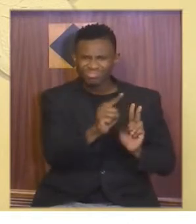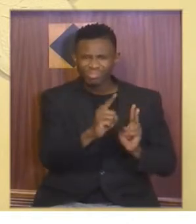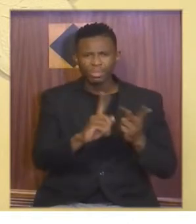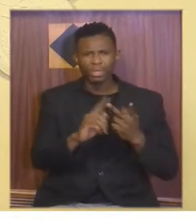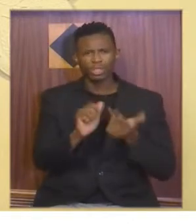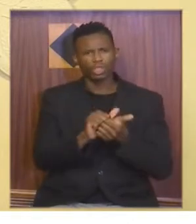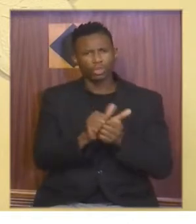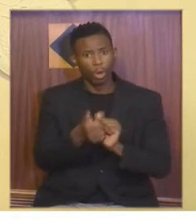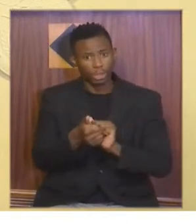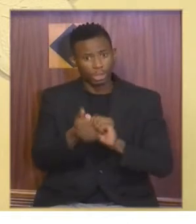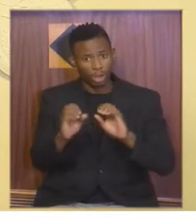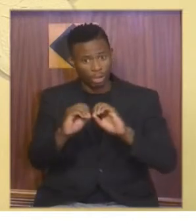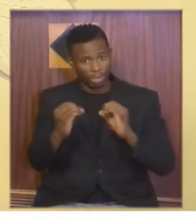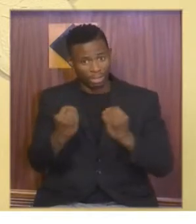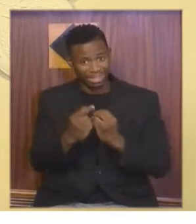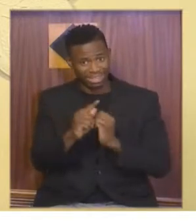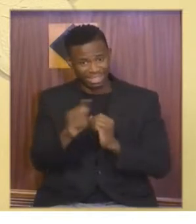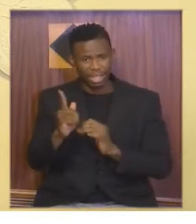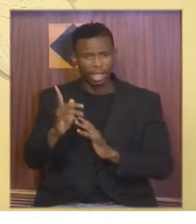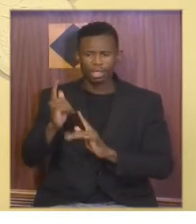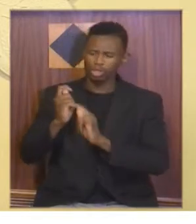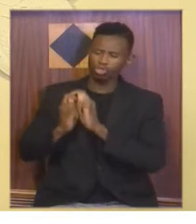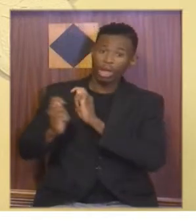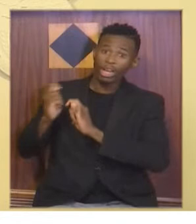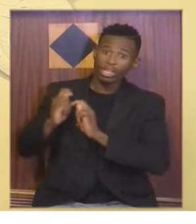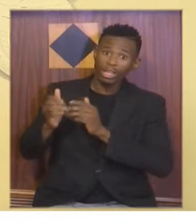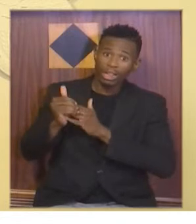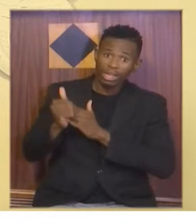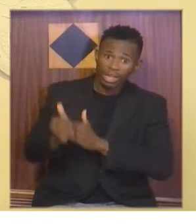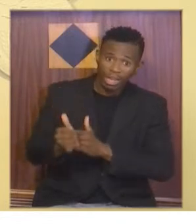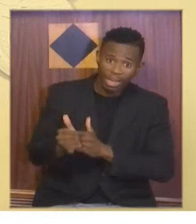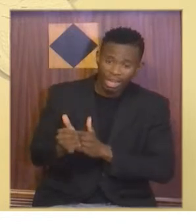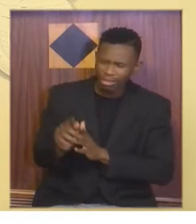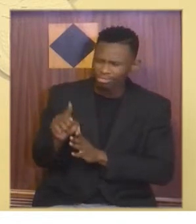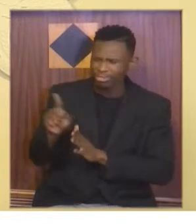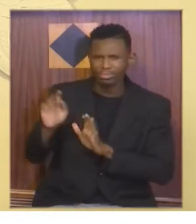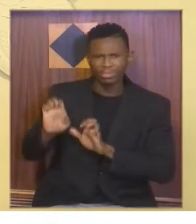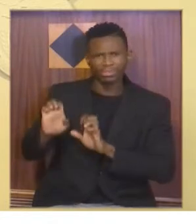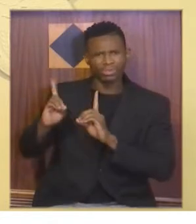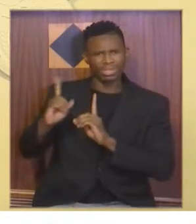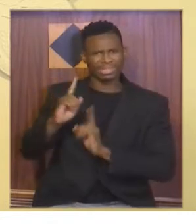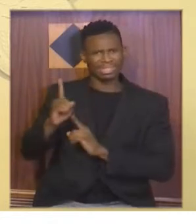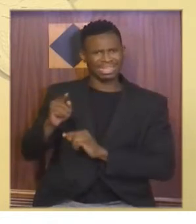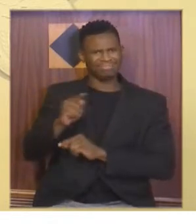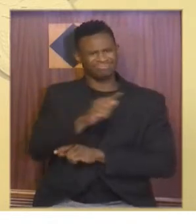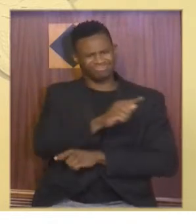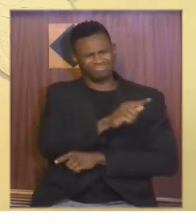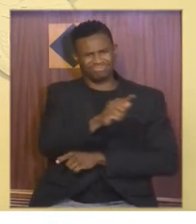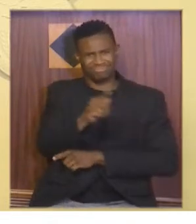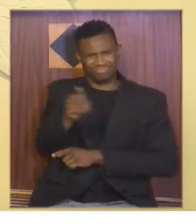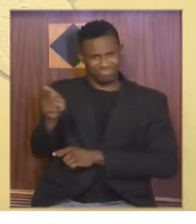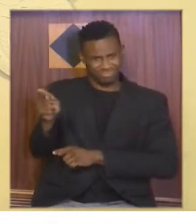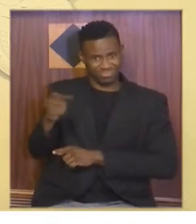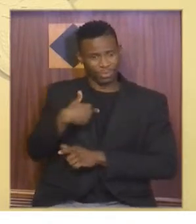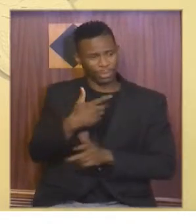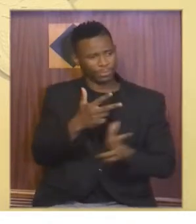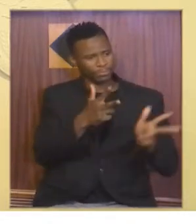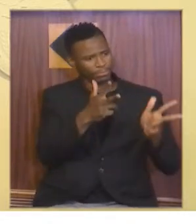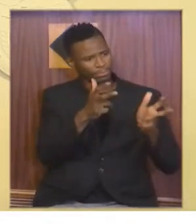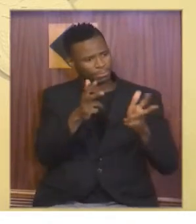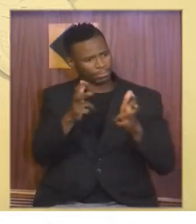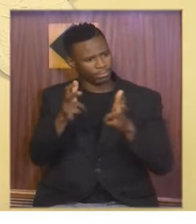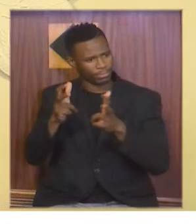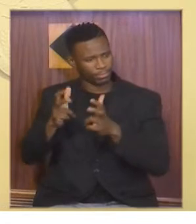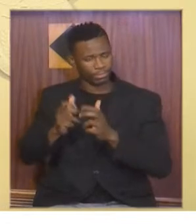organizations, traditional leaders, educationists, and many others.